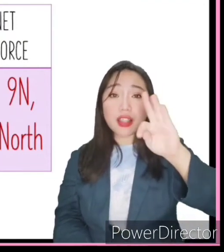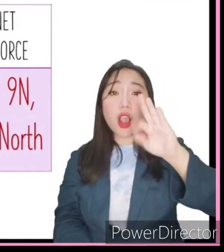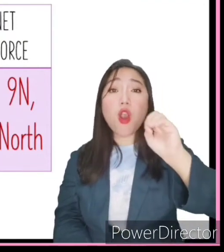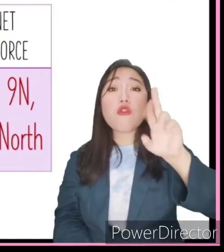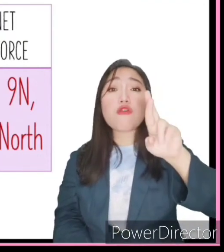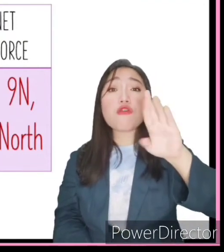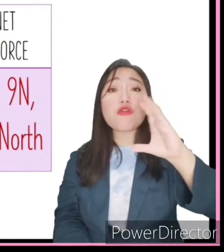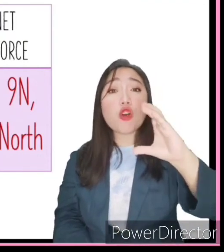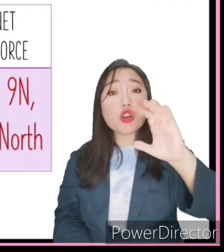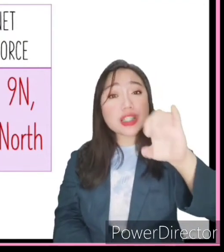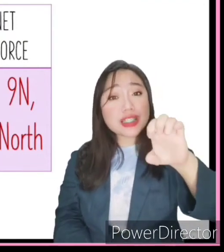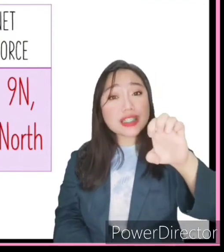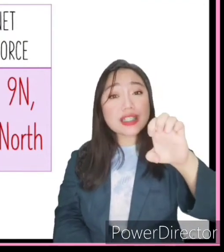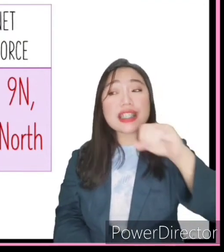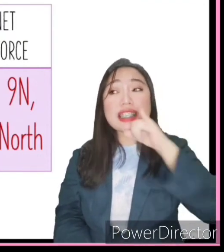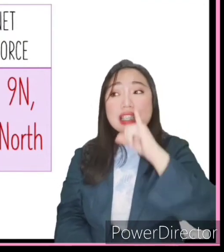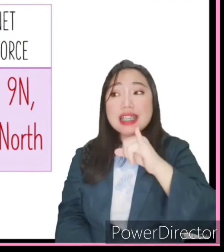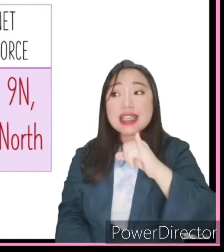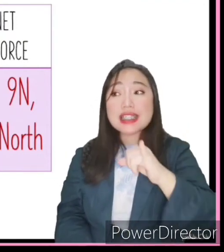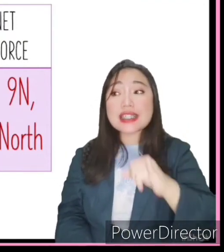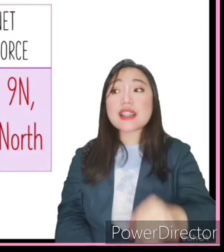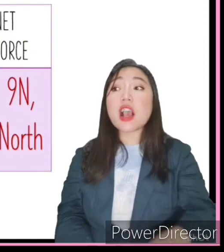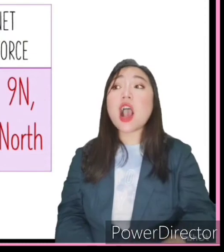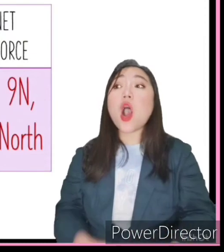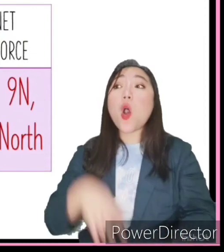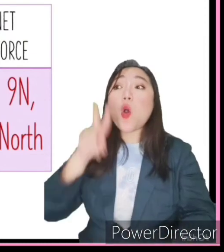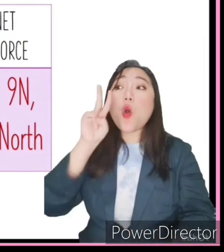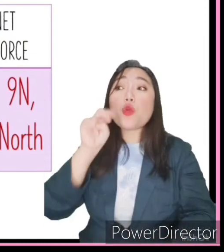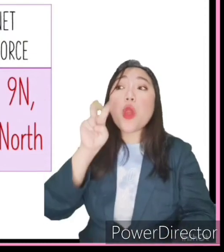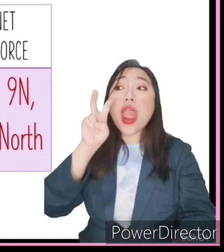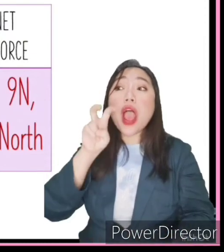the net force? It's 12